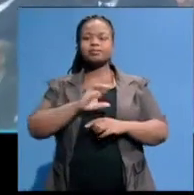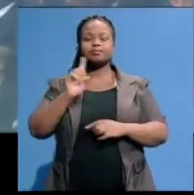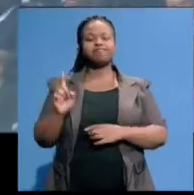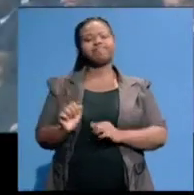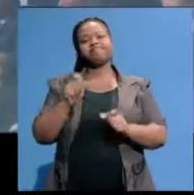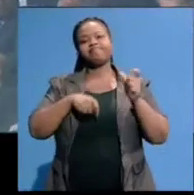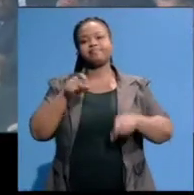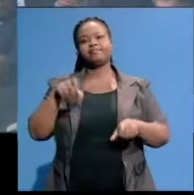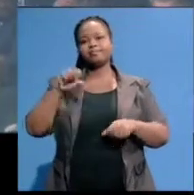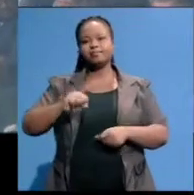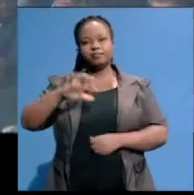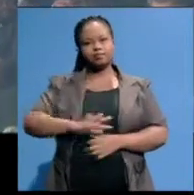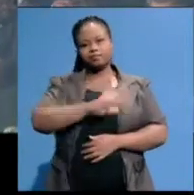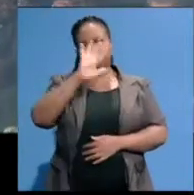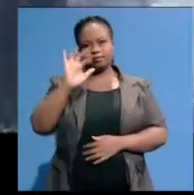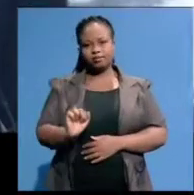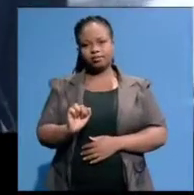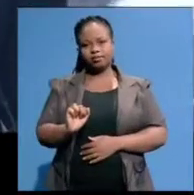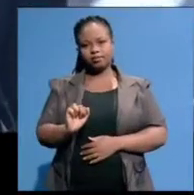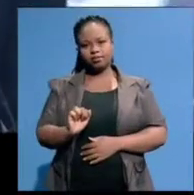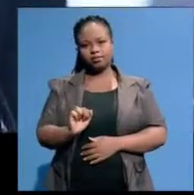To the people of South Africa,